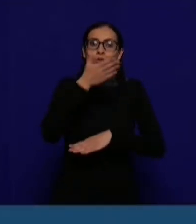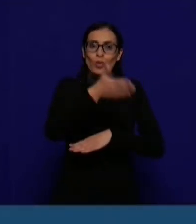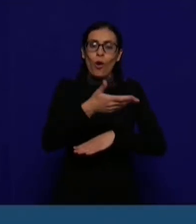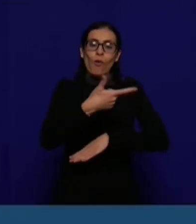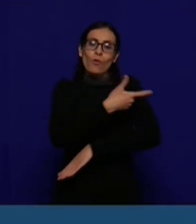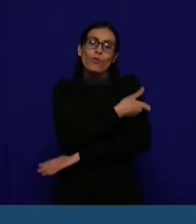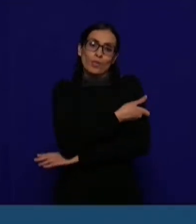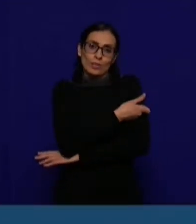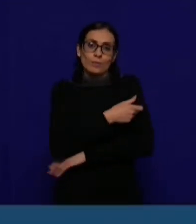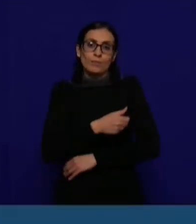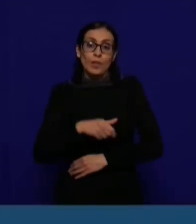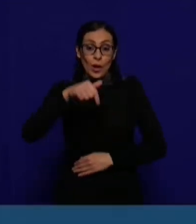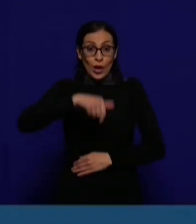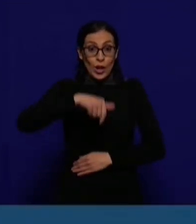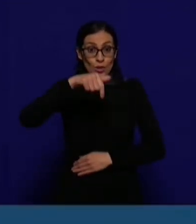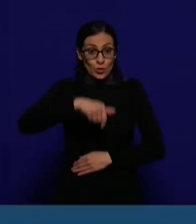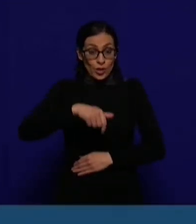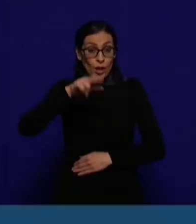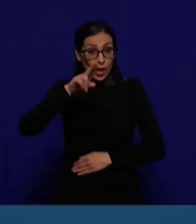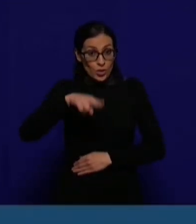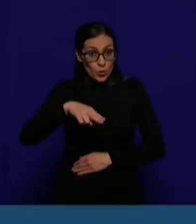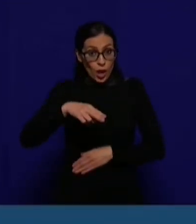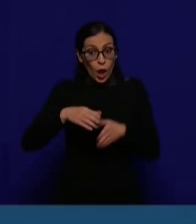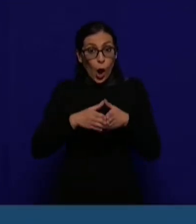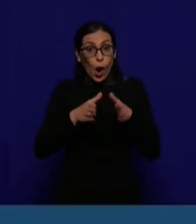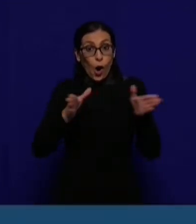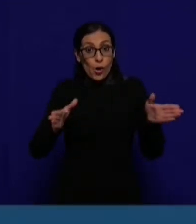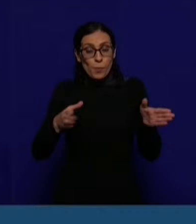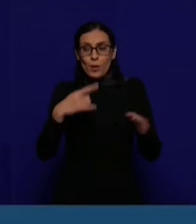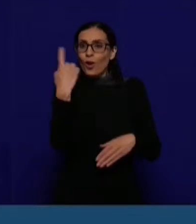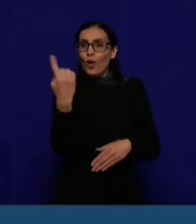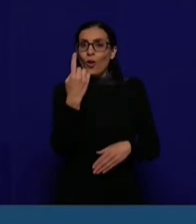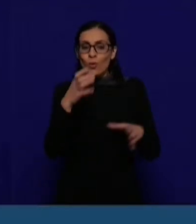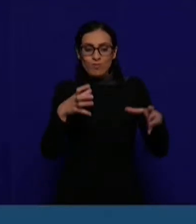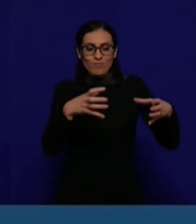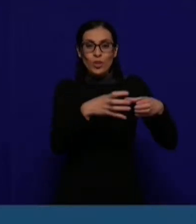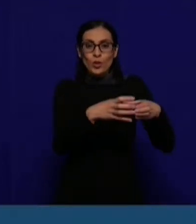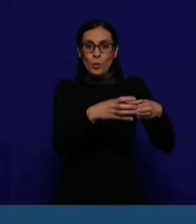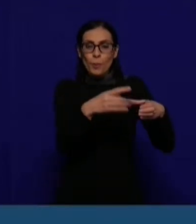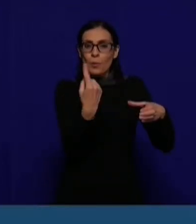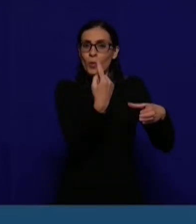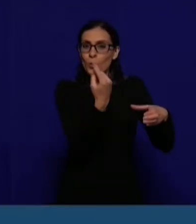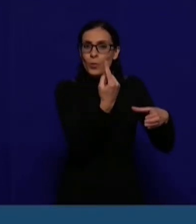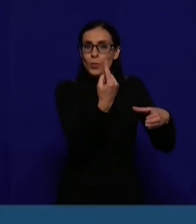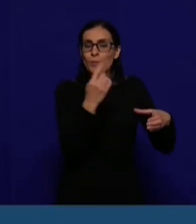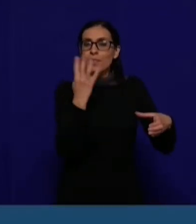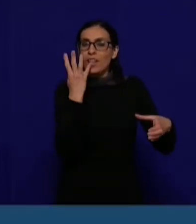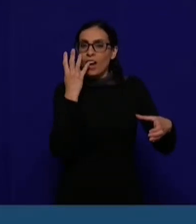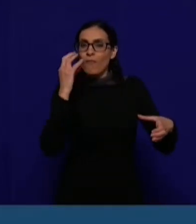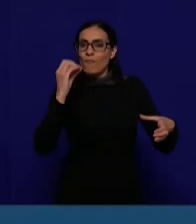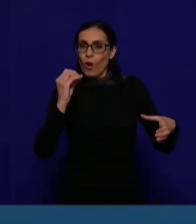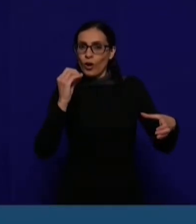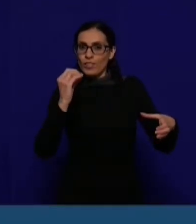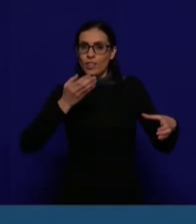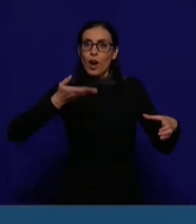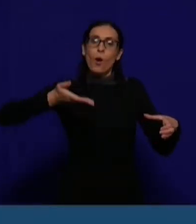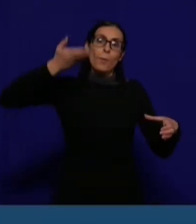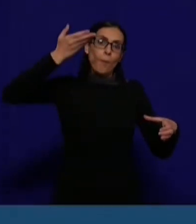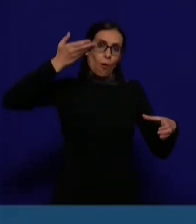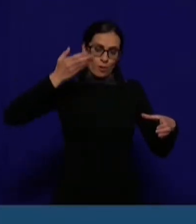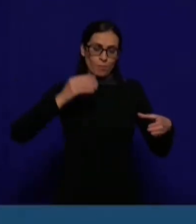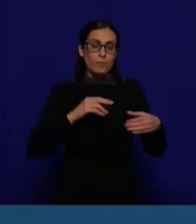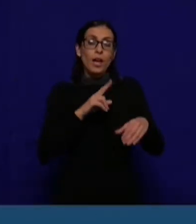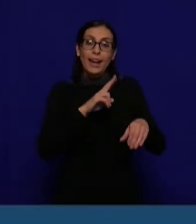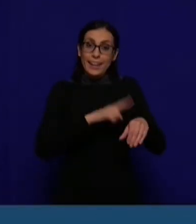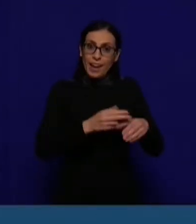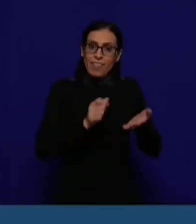However, today we will also be opening up to another age group for those people who are aged over 40 years.